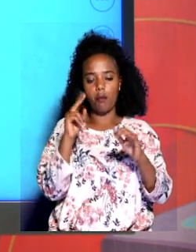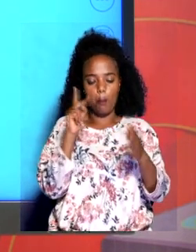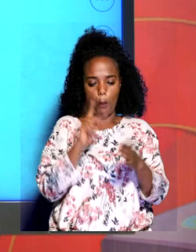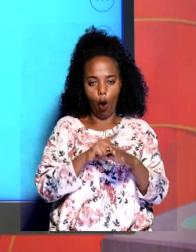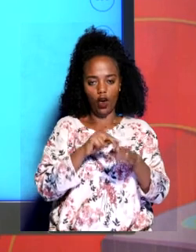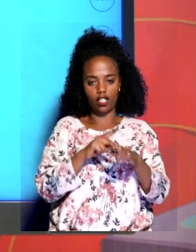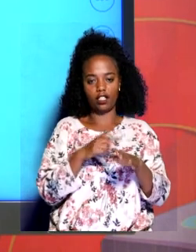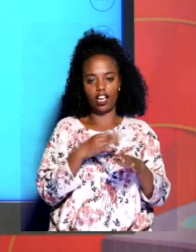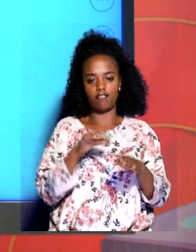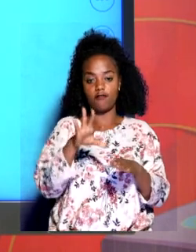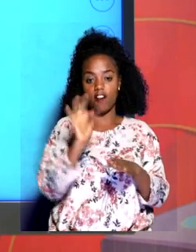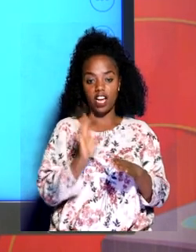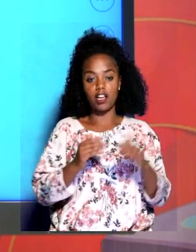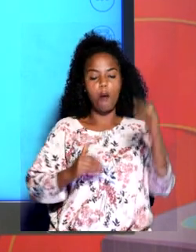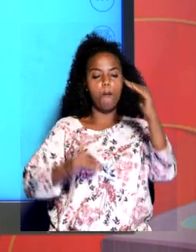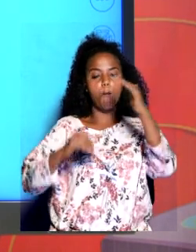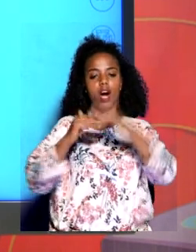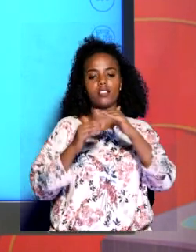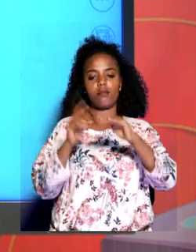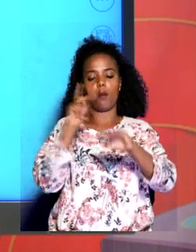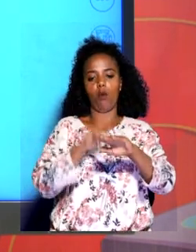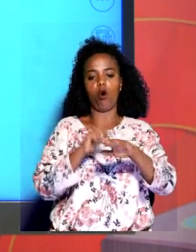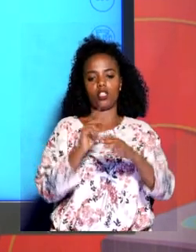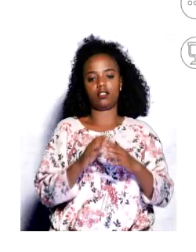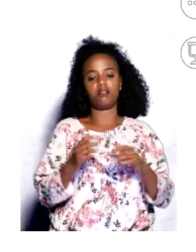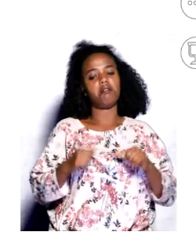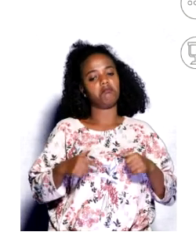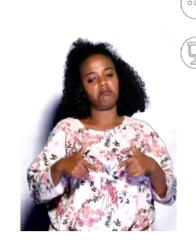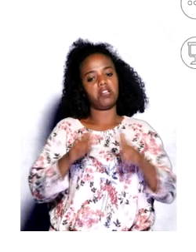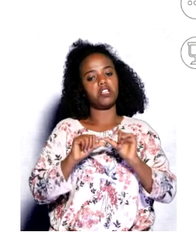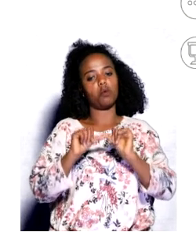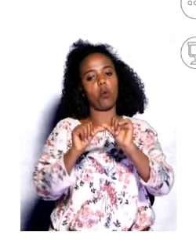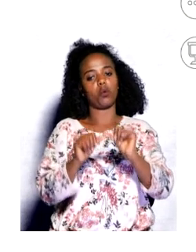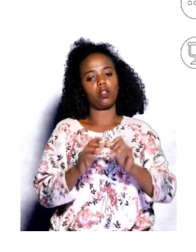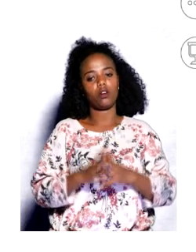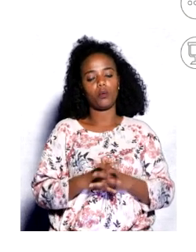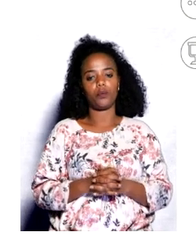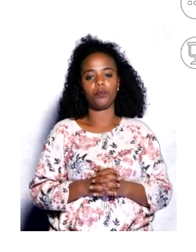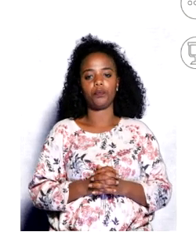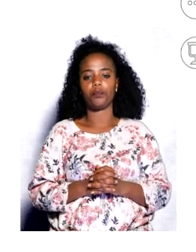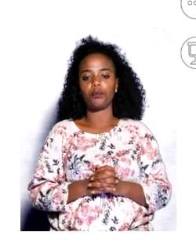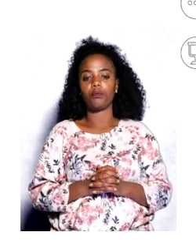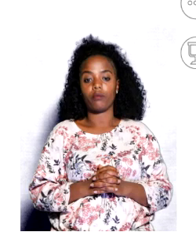will find the maximum value at the corner point. So let's continue. Okay, so